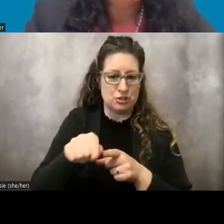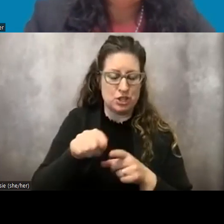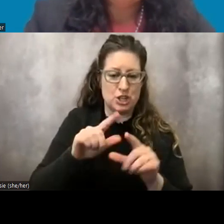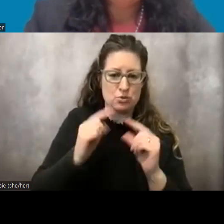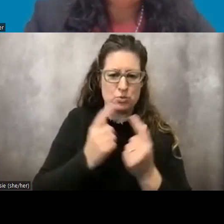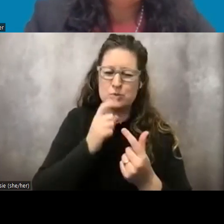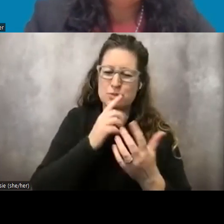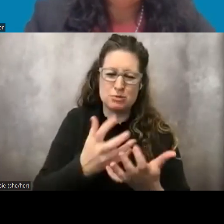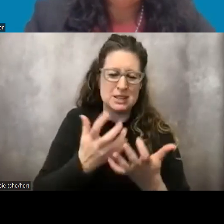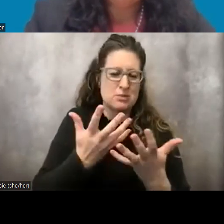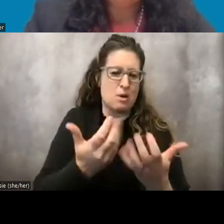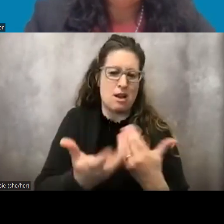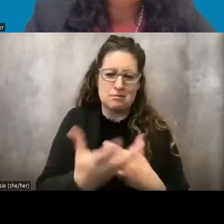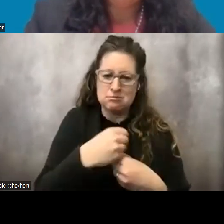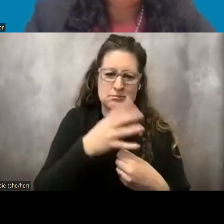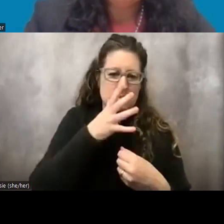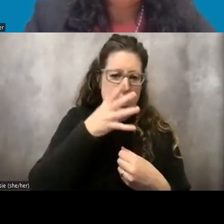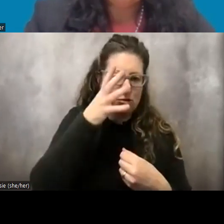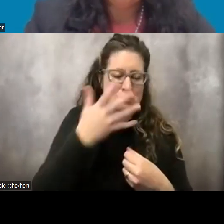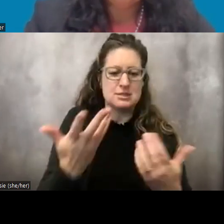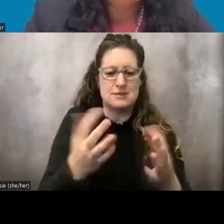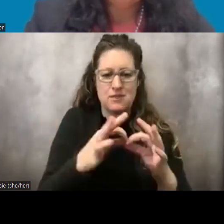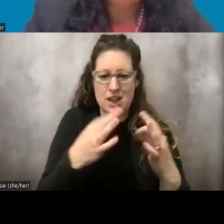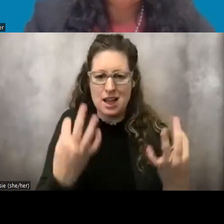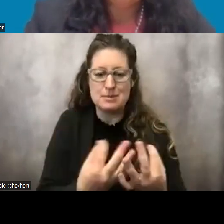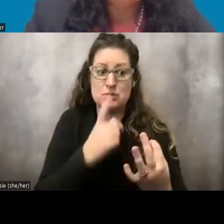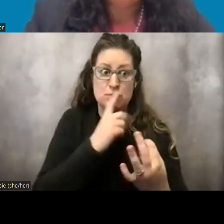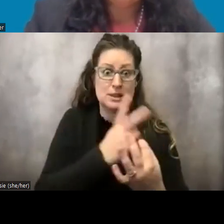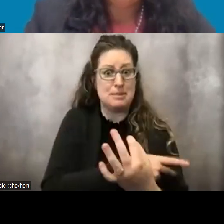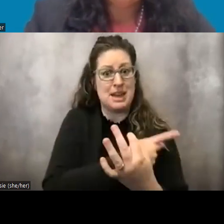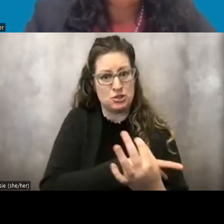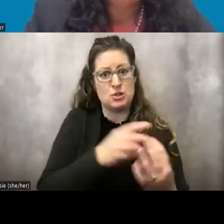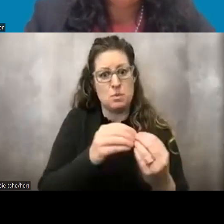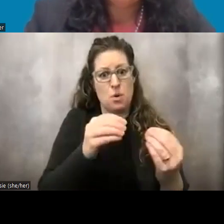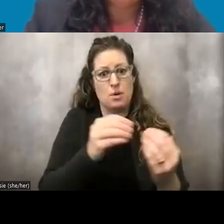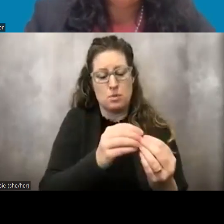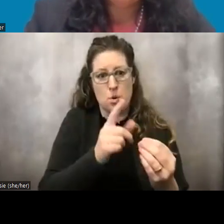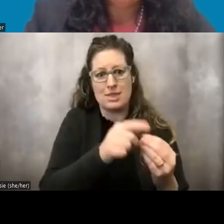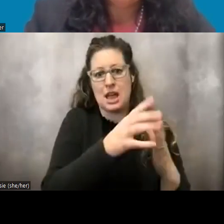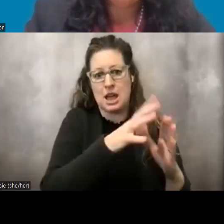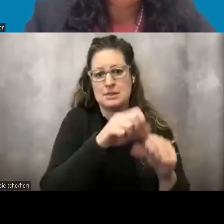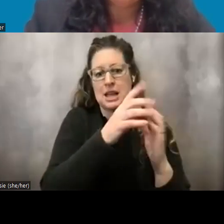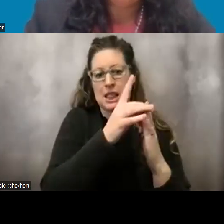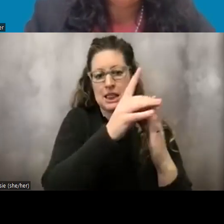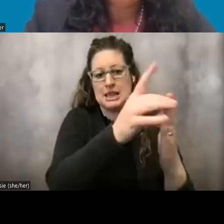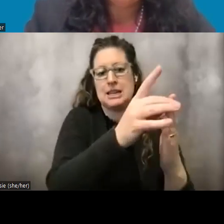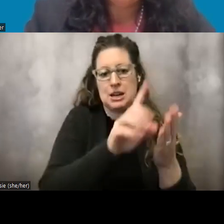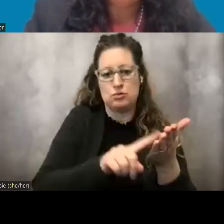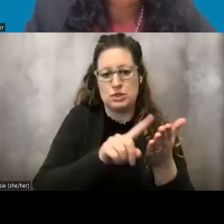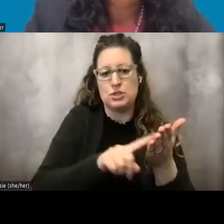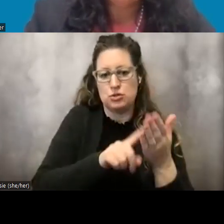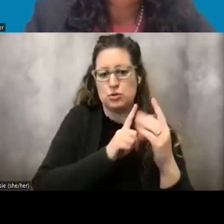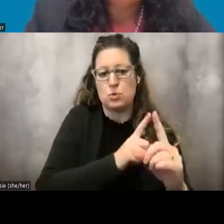and increasingly patients drive the research agenda. But I was